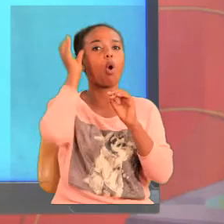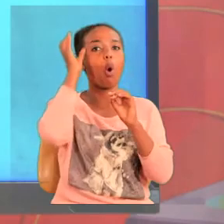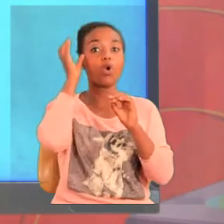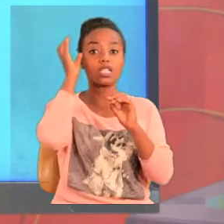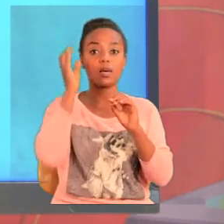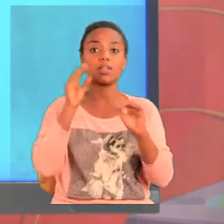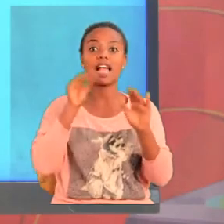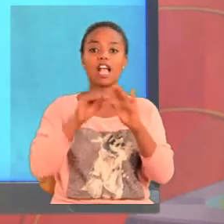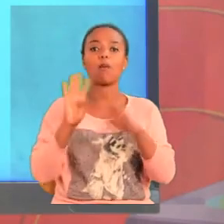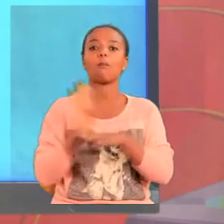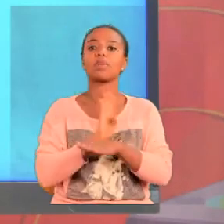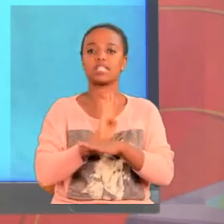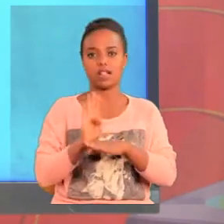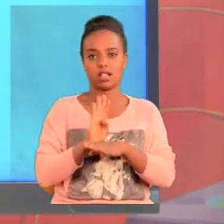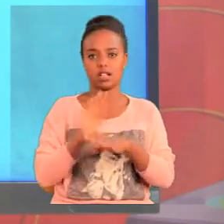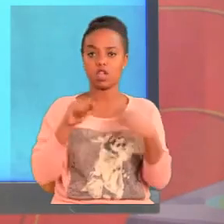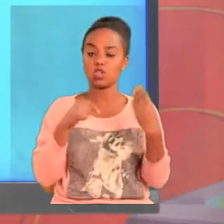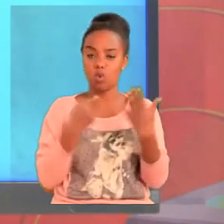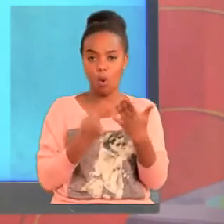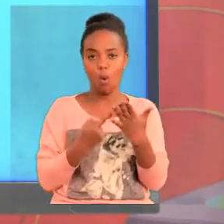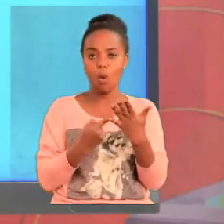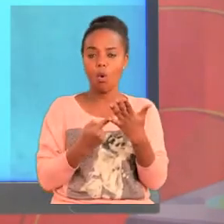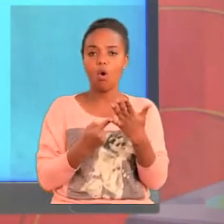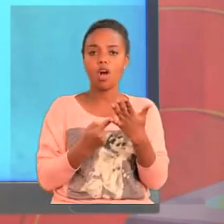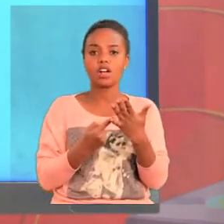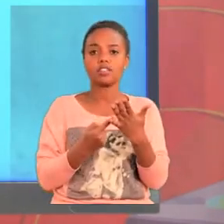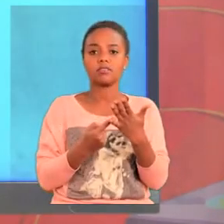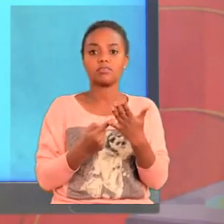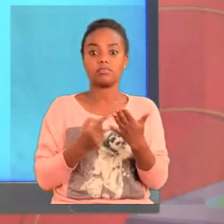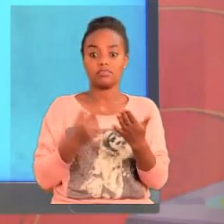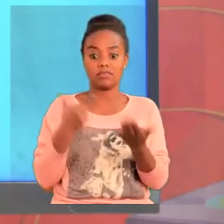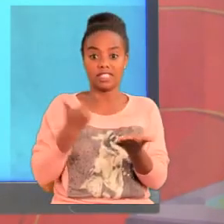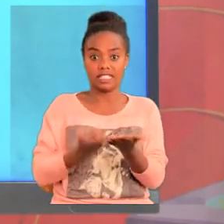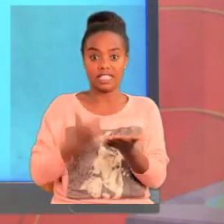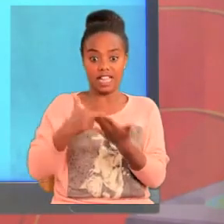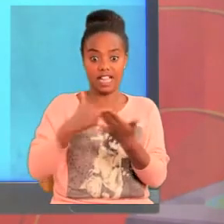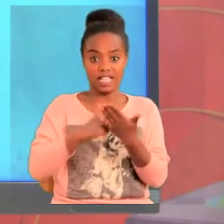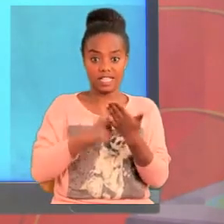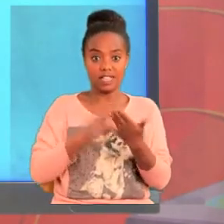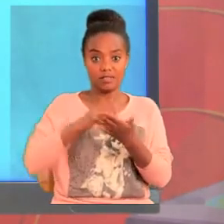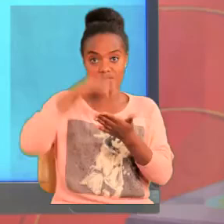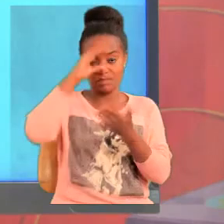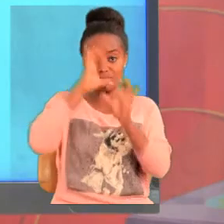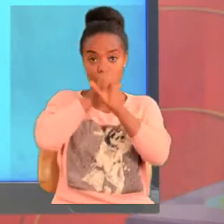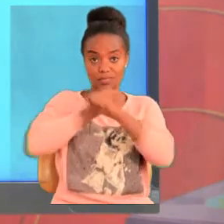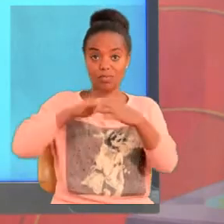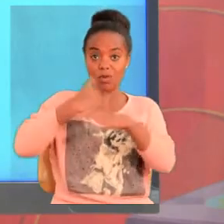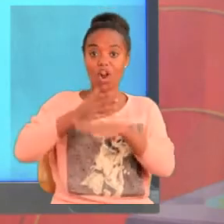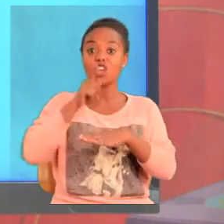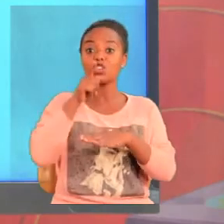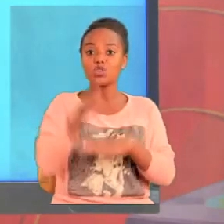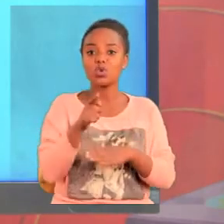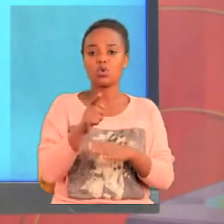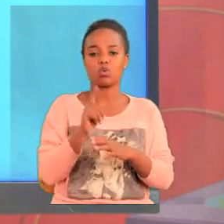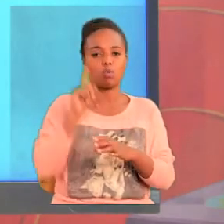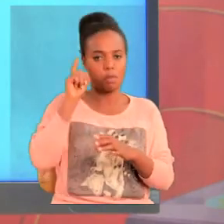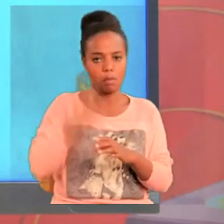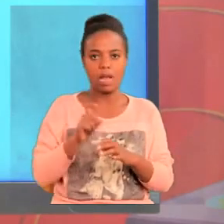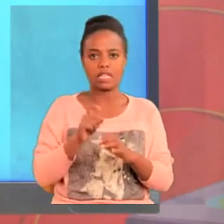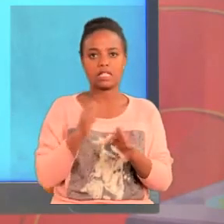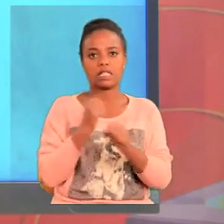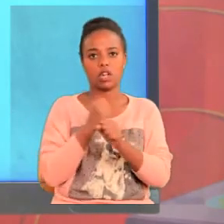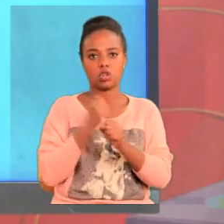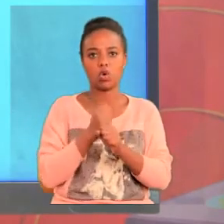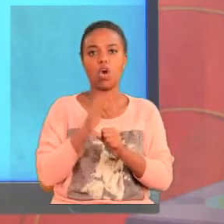in business. So after revising this lesson, you are expected to calculate